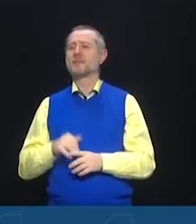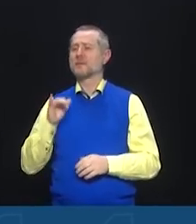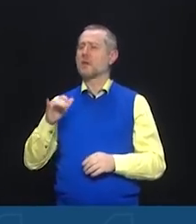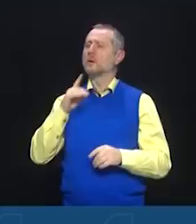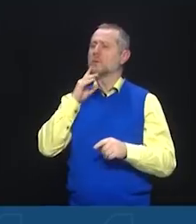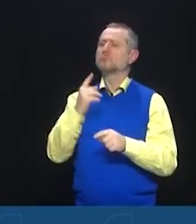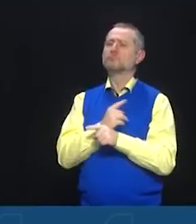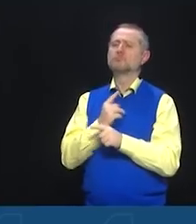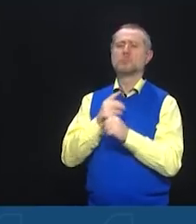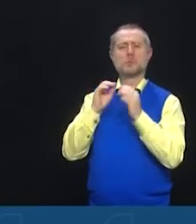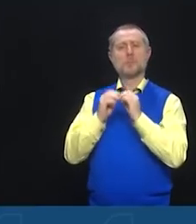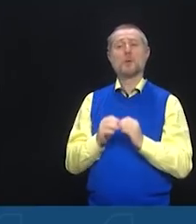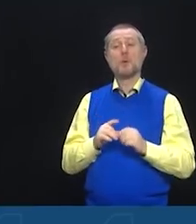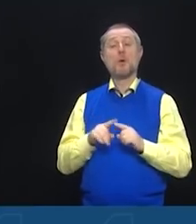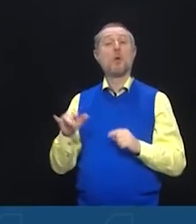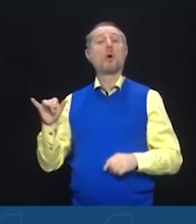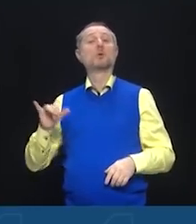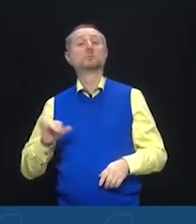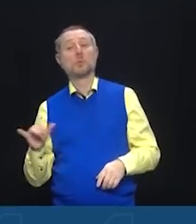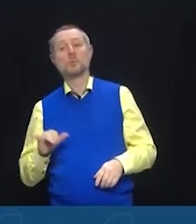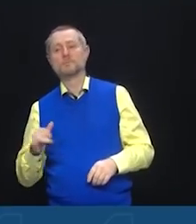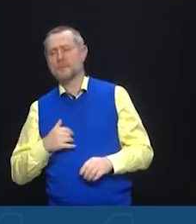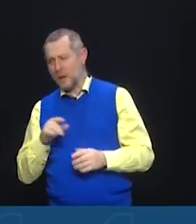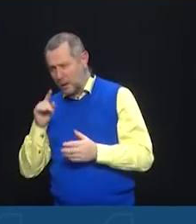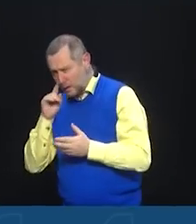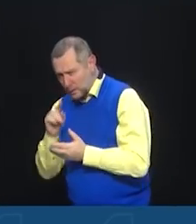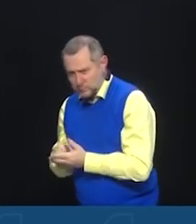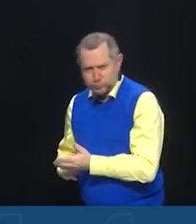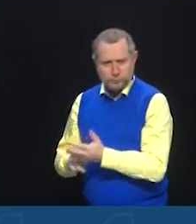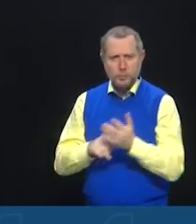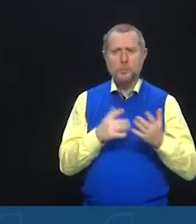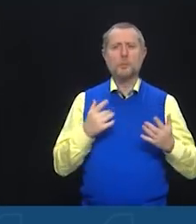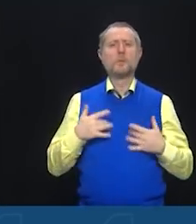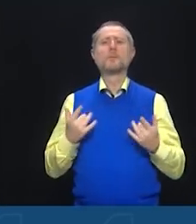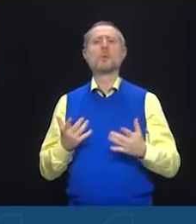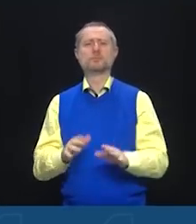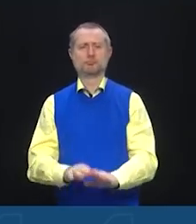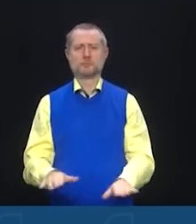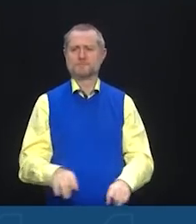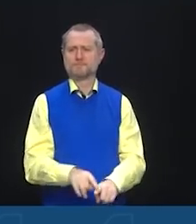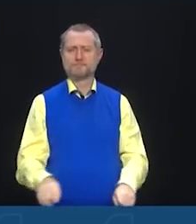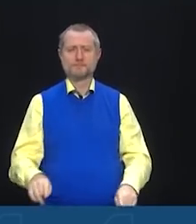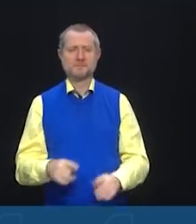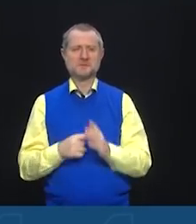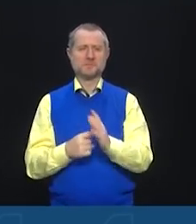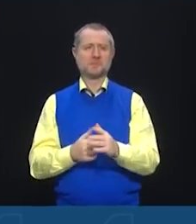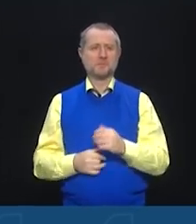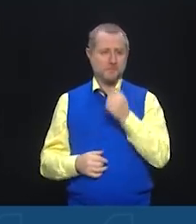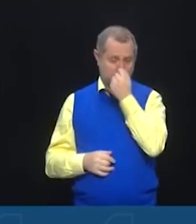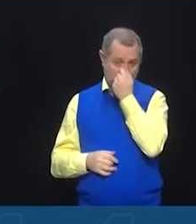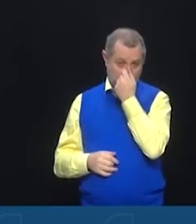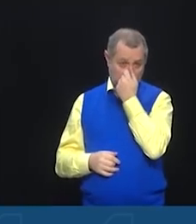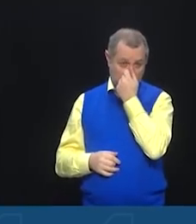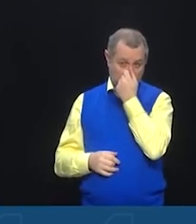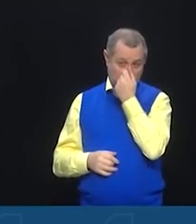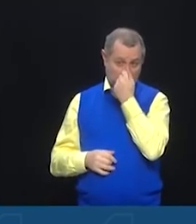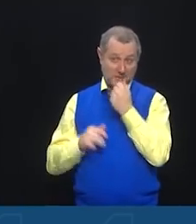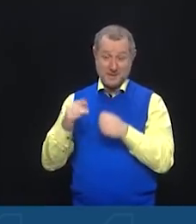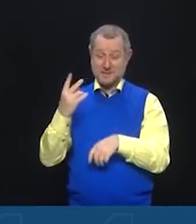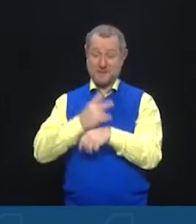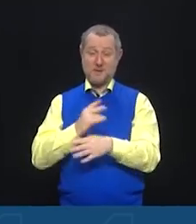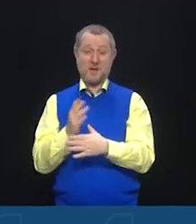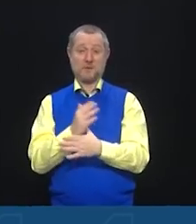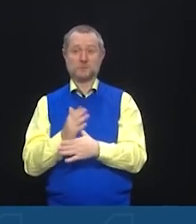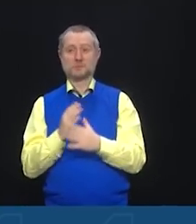also examined very closely what is going on with our children, and that's what I want to show you next. 7-day average cases, children